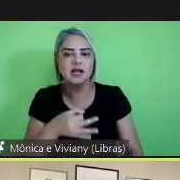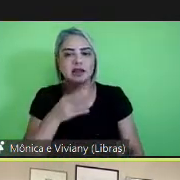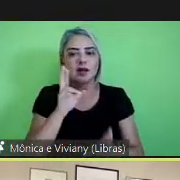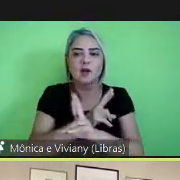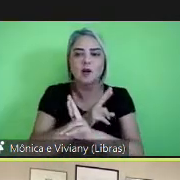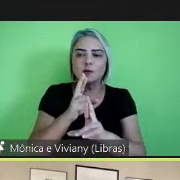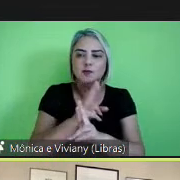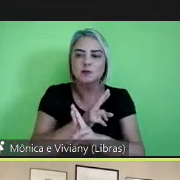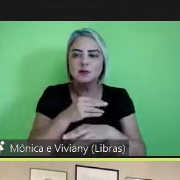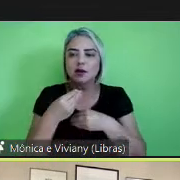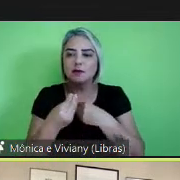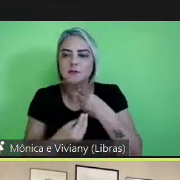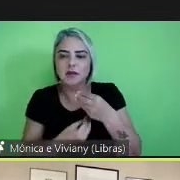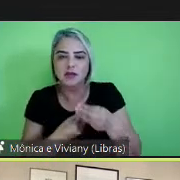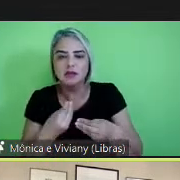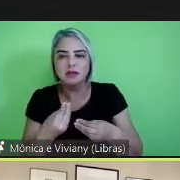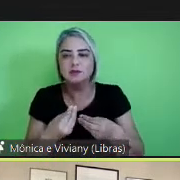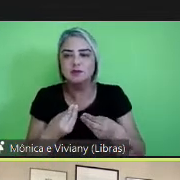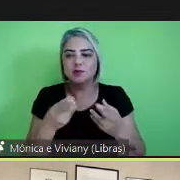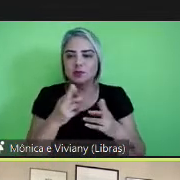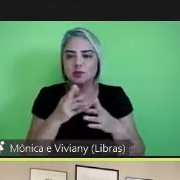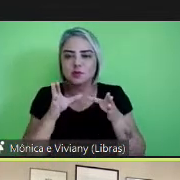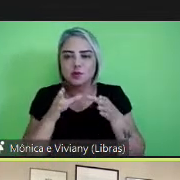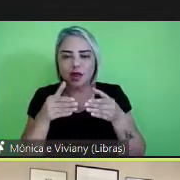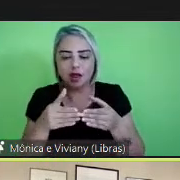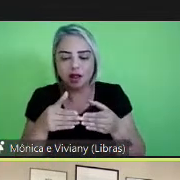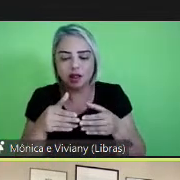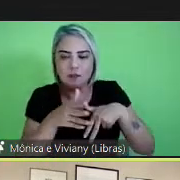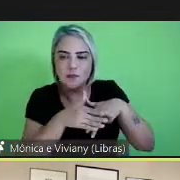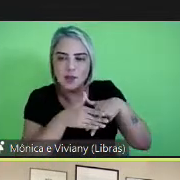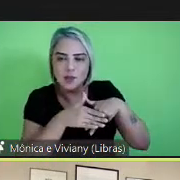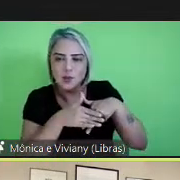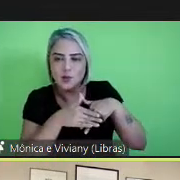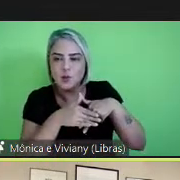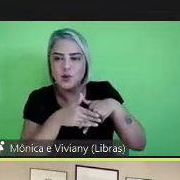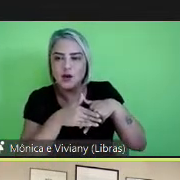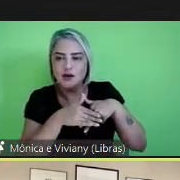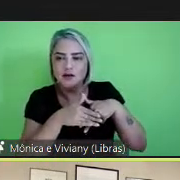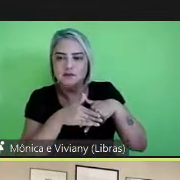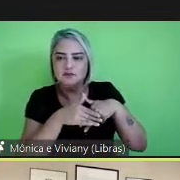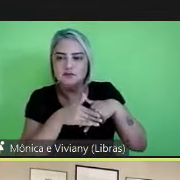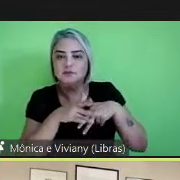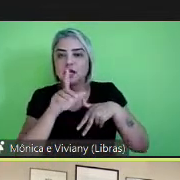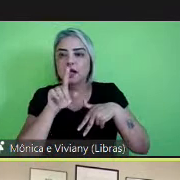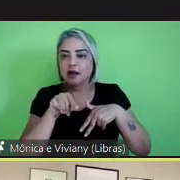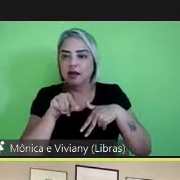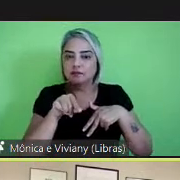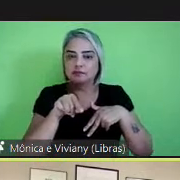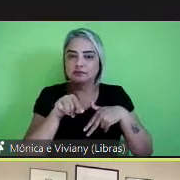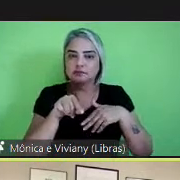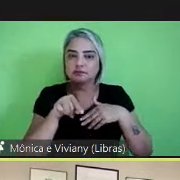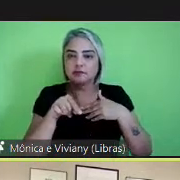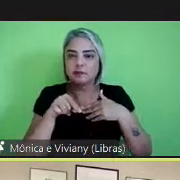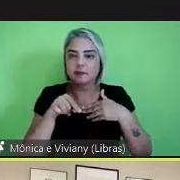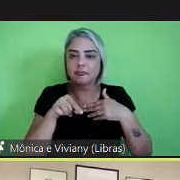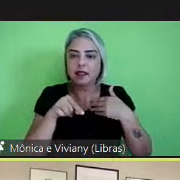patient-provider relationship that's formed has been shown to be associated with positive outcomes and is so